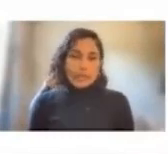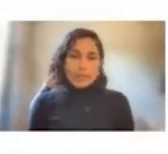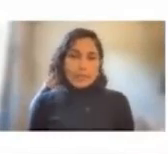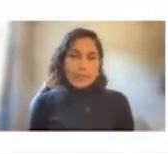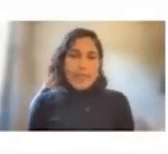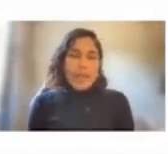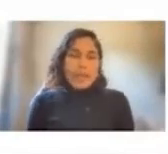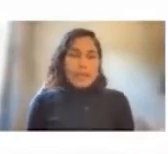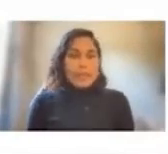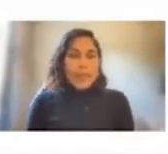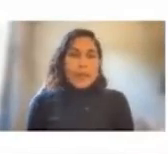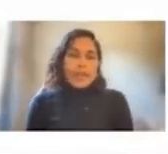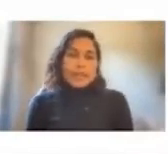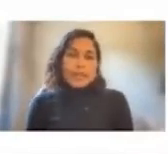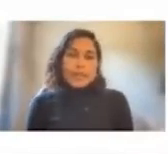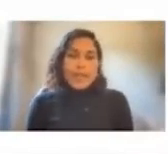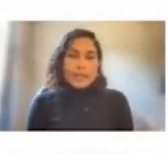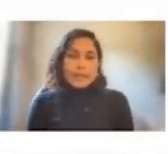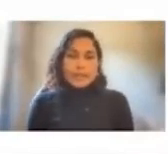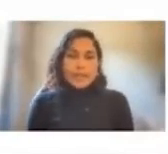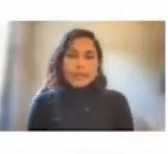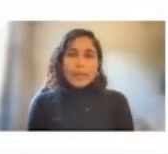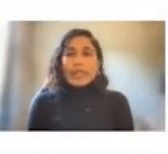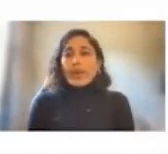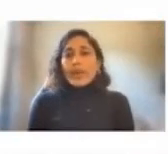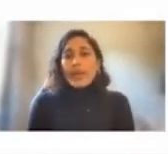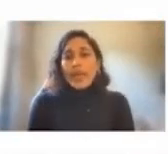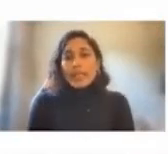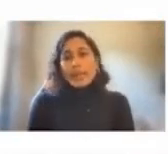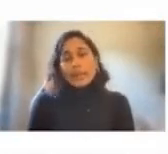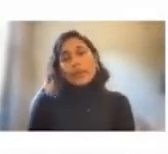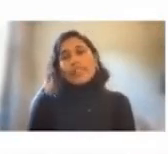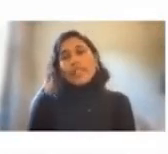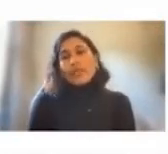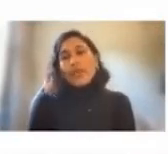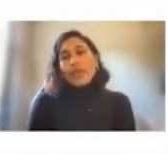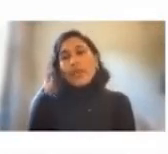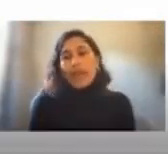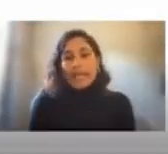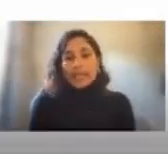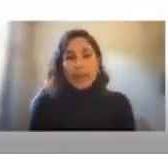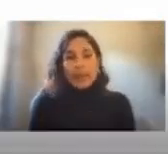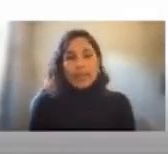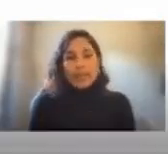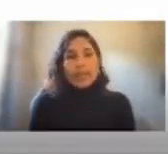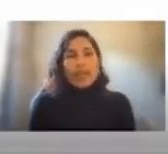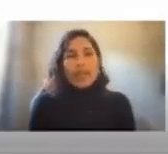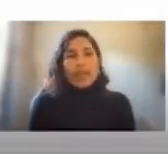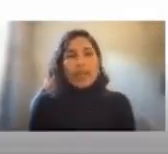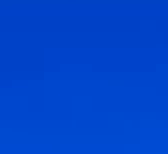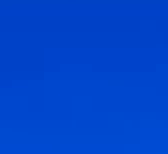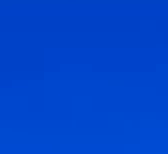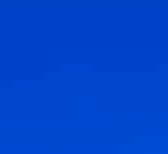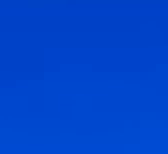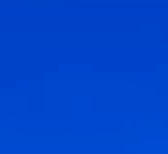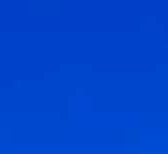drugs. The reason why we undertook this analysis is because we know that people who inject drugs are an aging population.